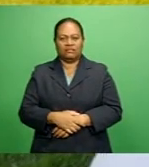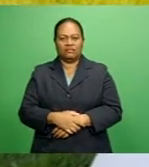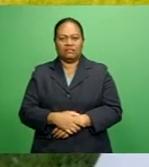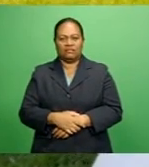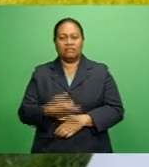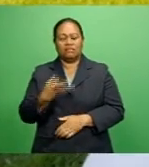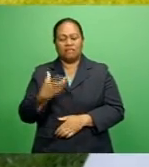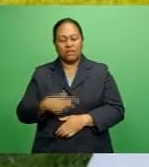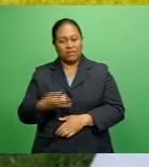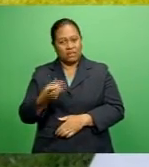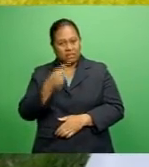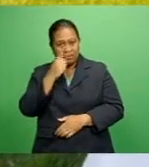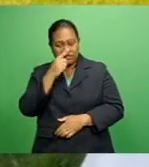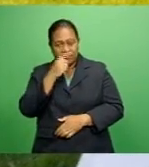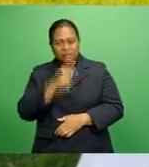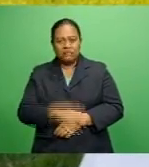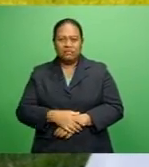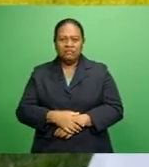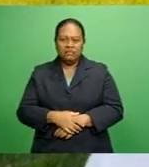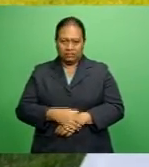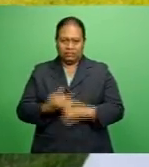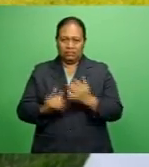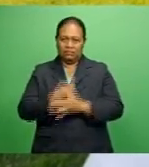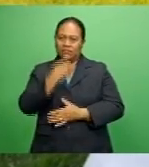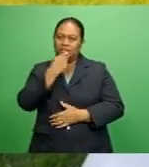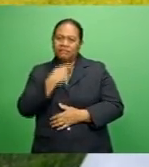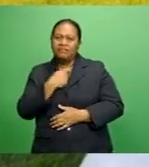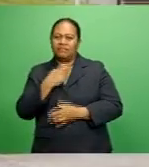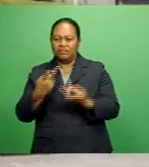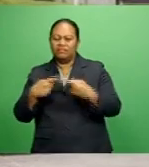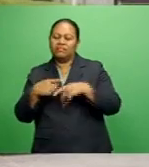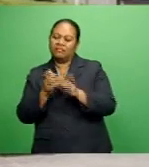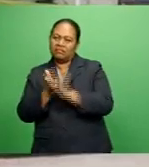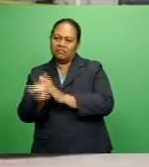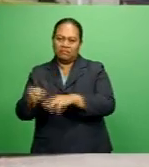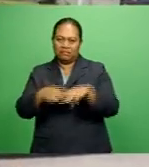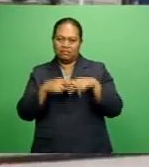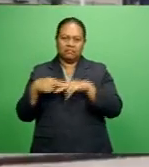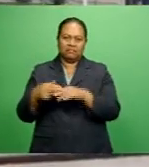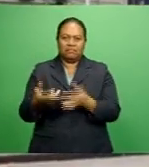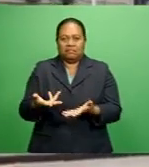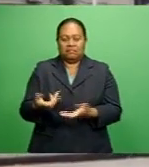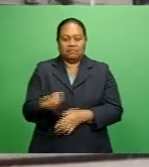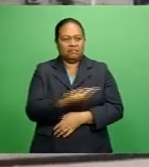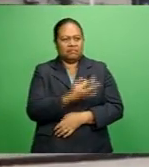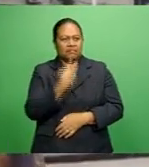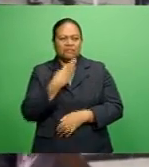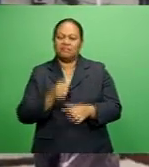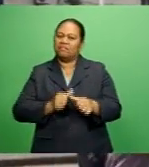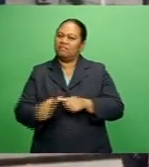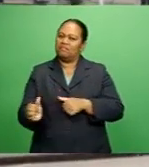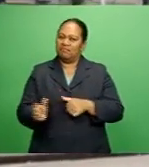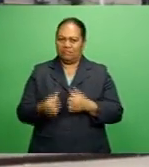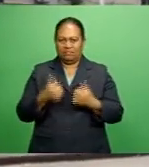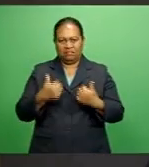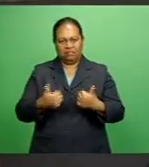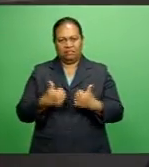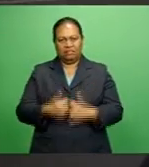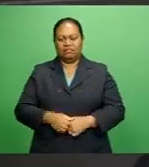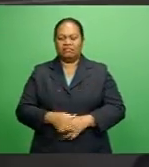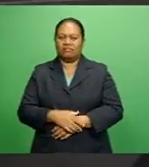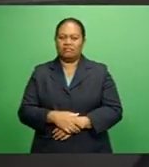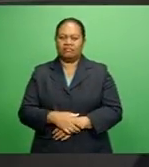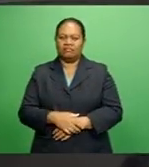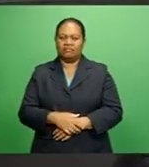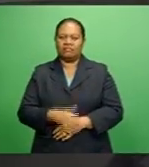some people just have a few places around Fiji. To be cashless, it's the best thing because you don't have to carry cash around. Yeah,